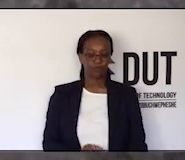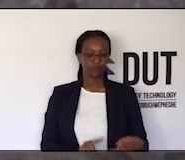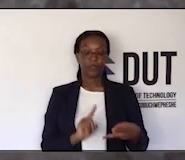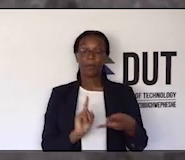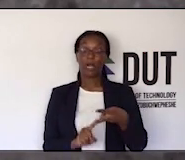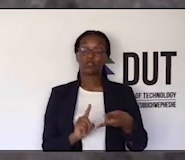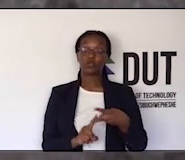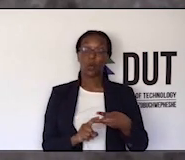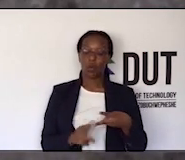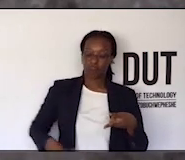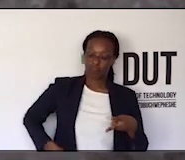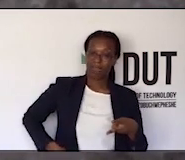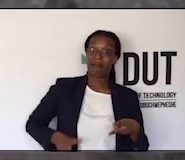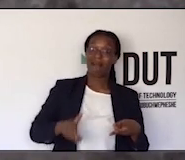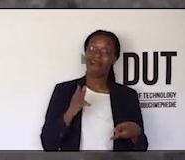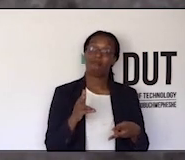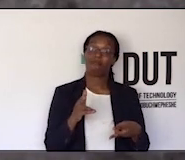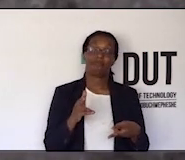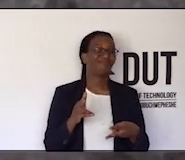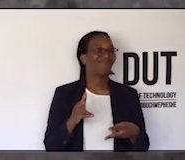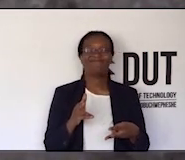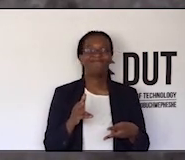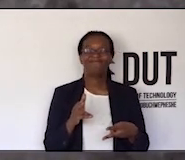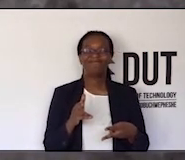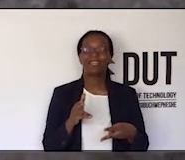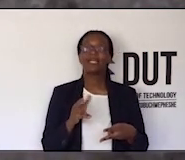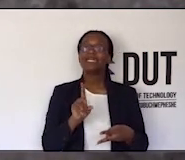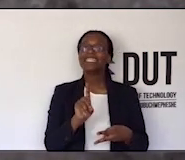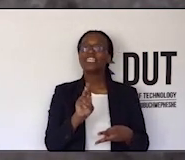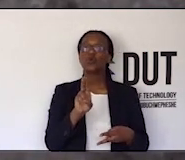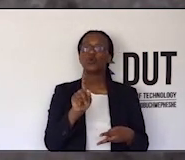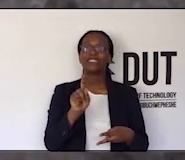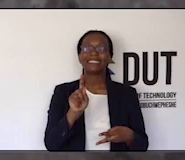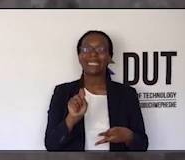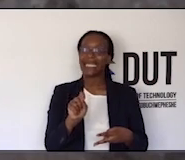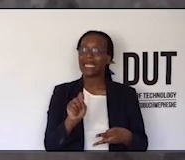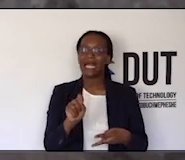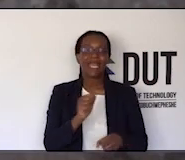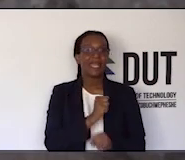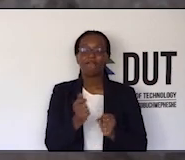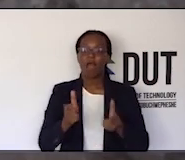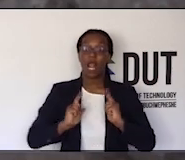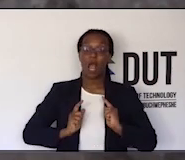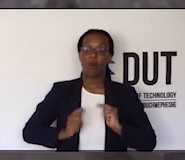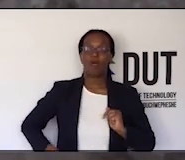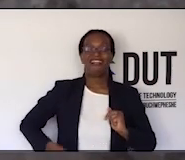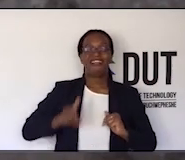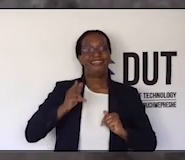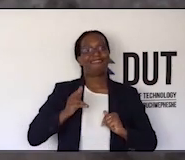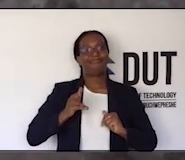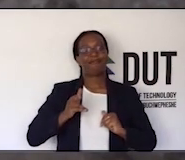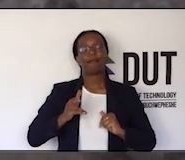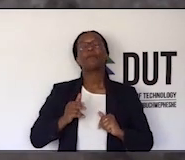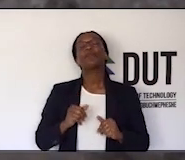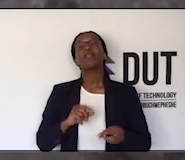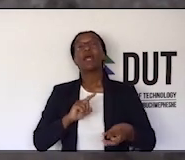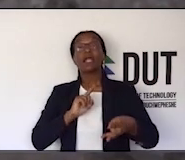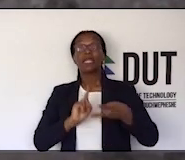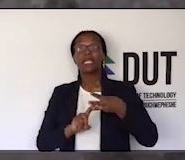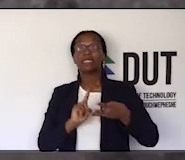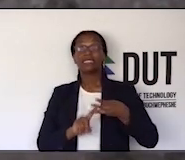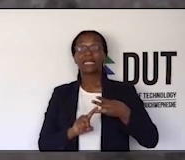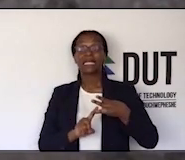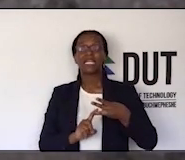Number two is firearm. The DUT is a firearm-free zone. Number three